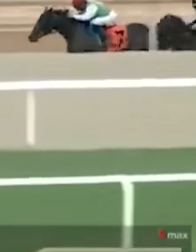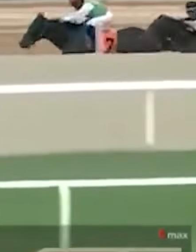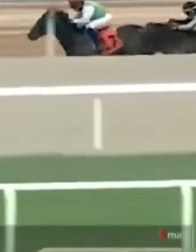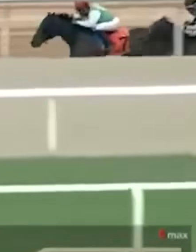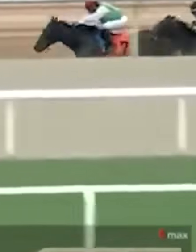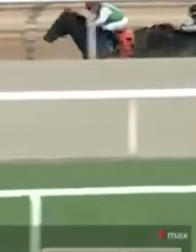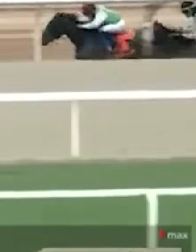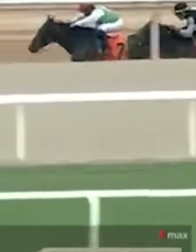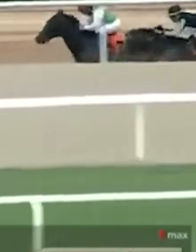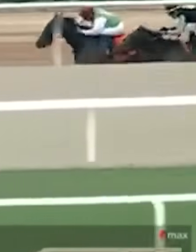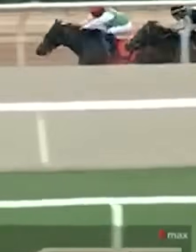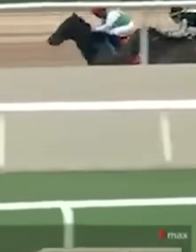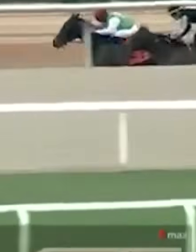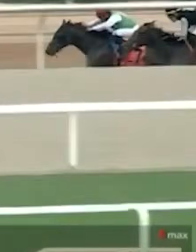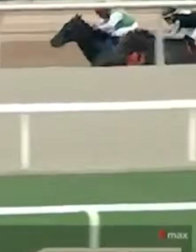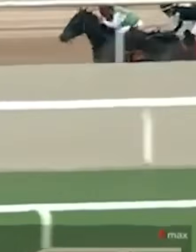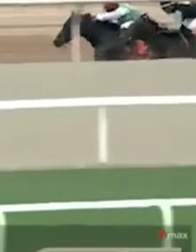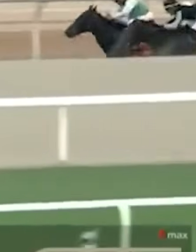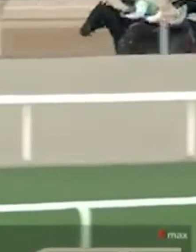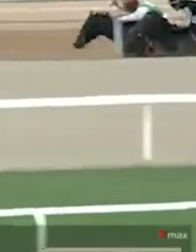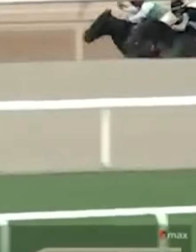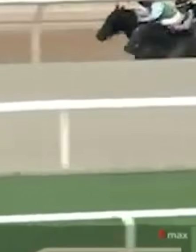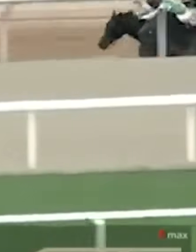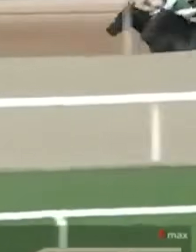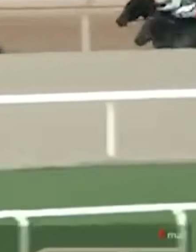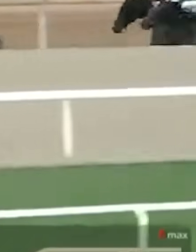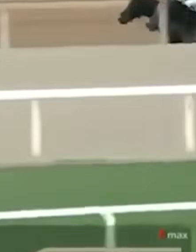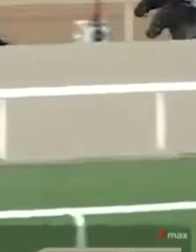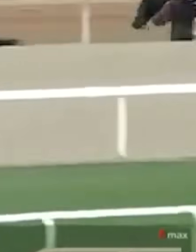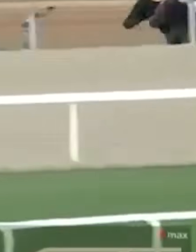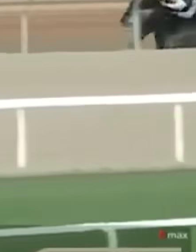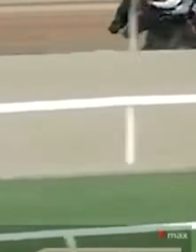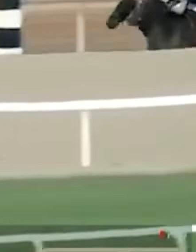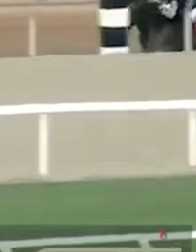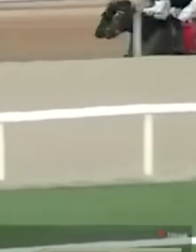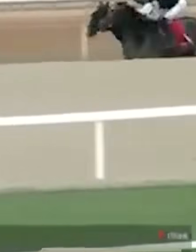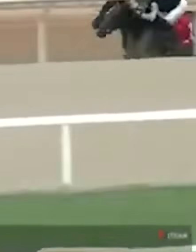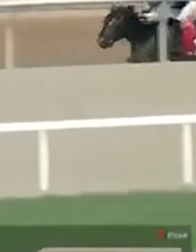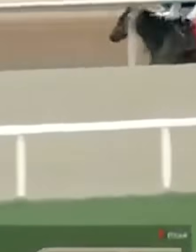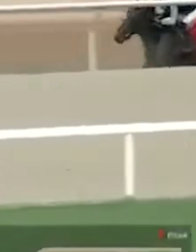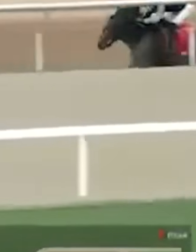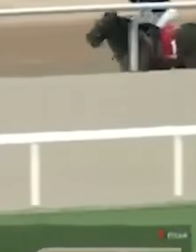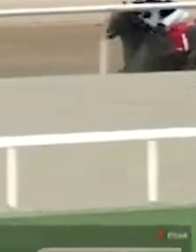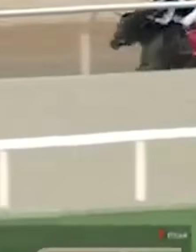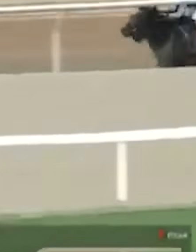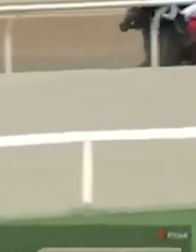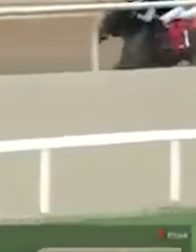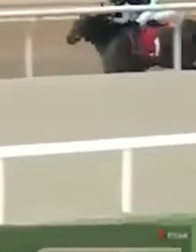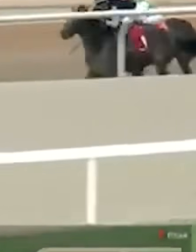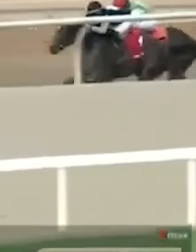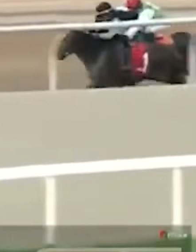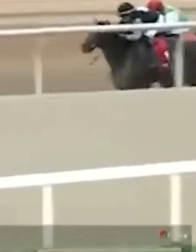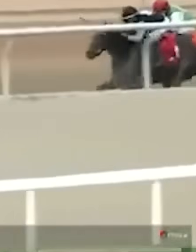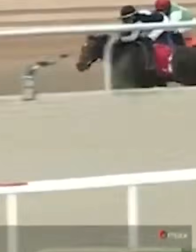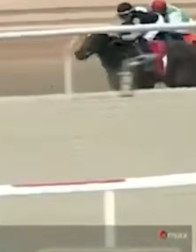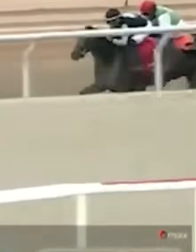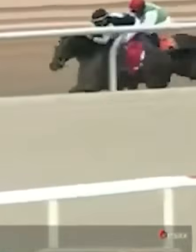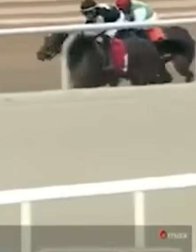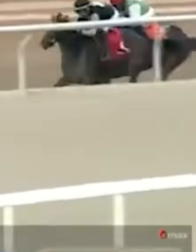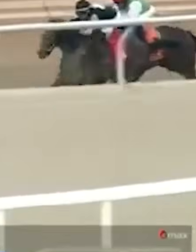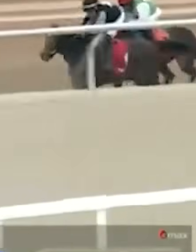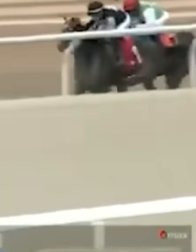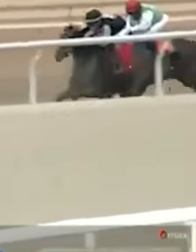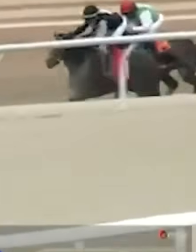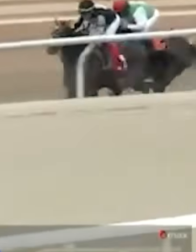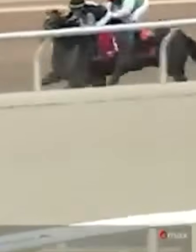on top. Now into second and asked for a little bit more is Rios on Tavery Much from the outside, La Rodada 3rd. Soda rebids to